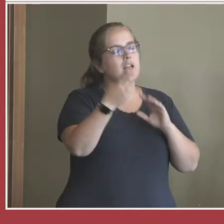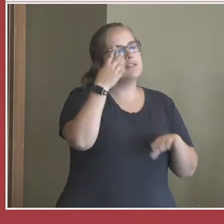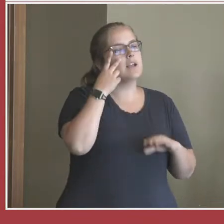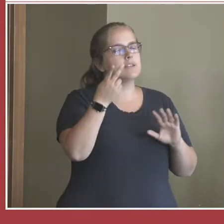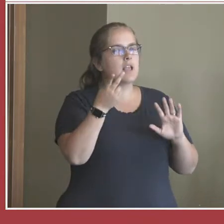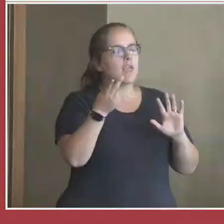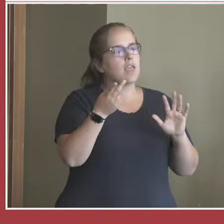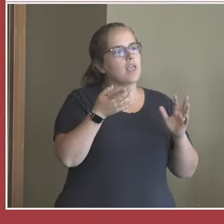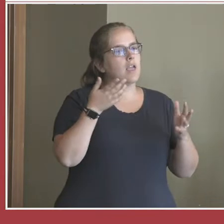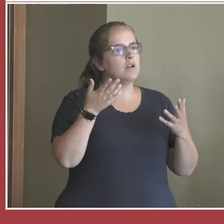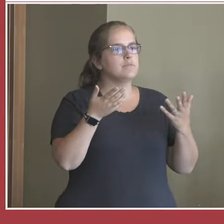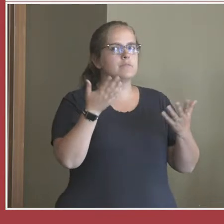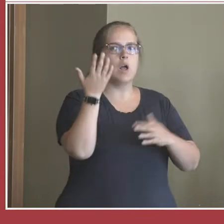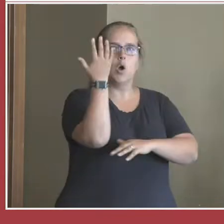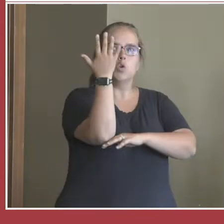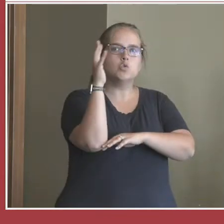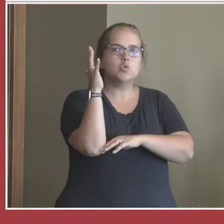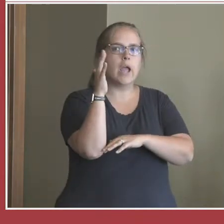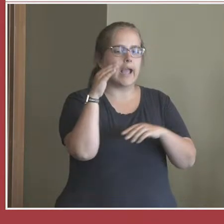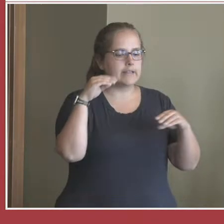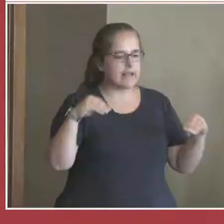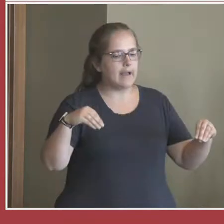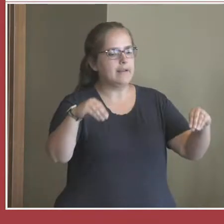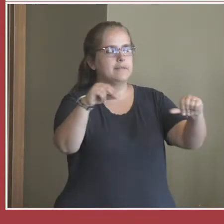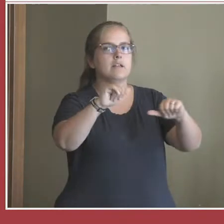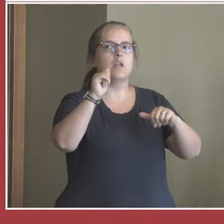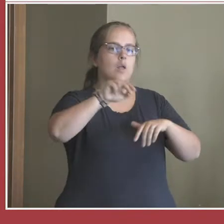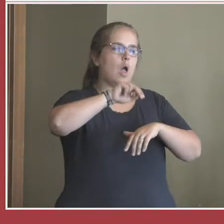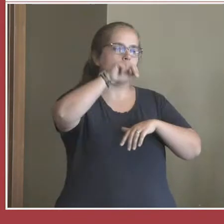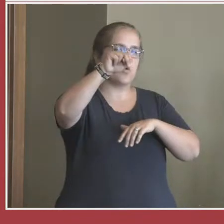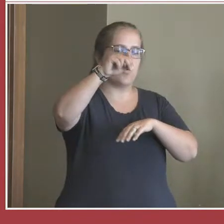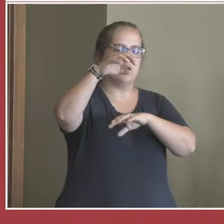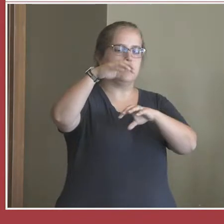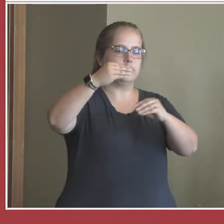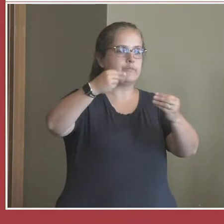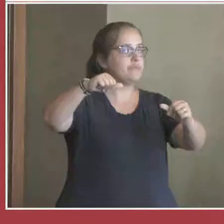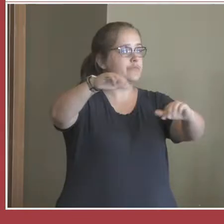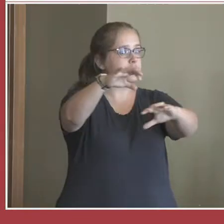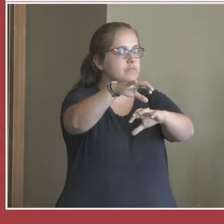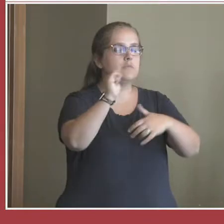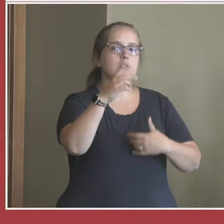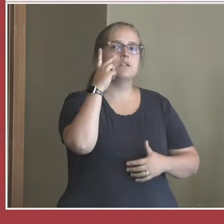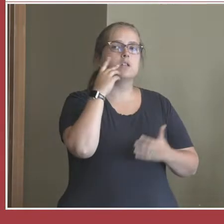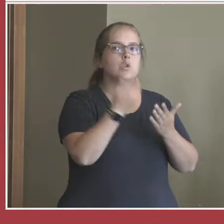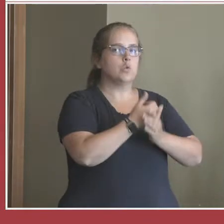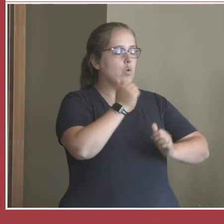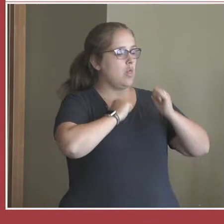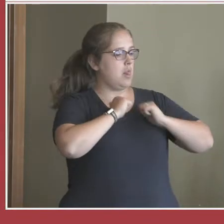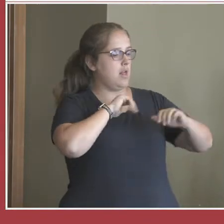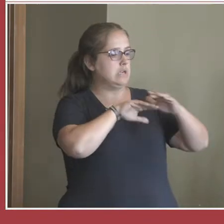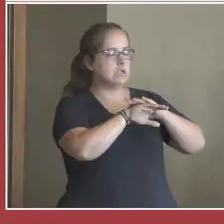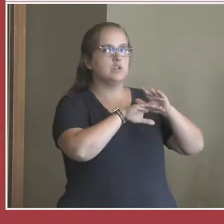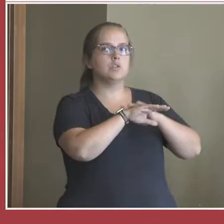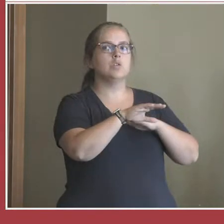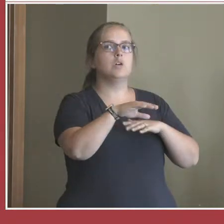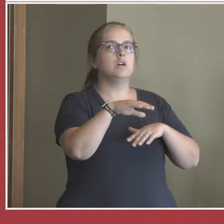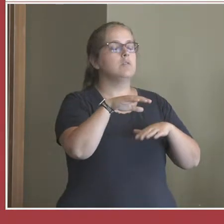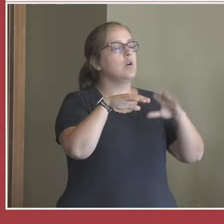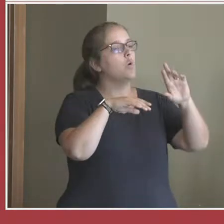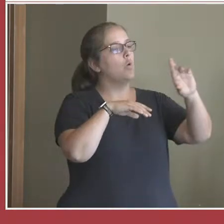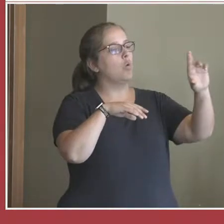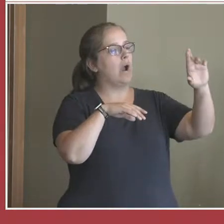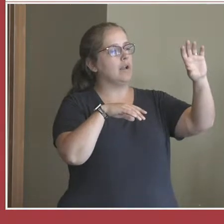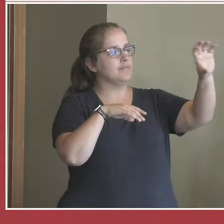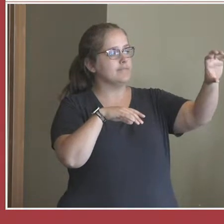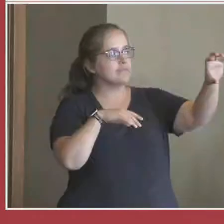see trees and plantings in that north courtyard. You can see a new theater entry to the top right hand of the